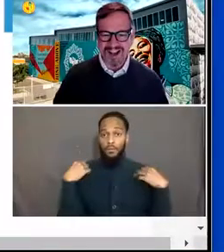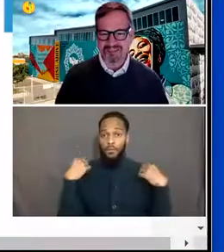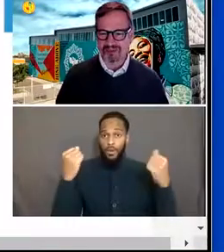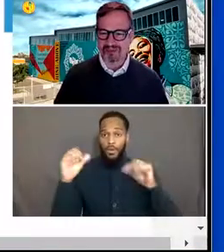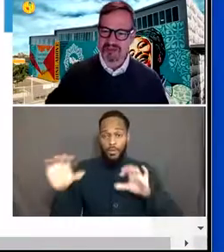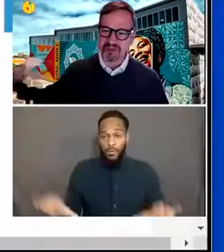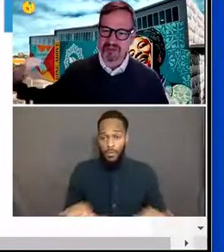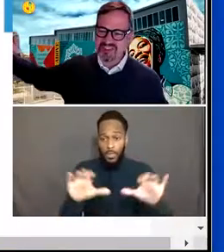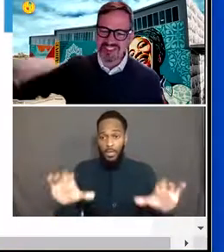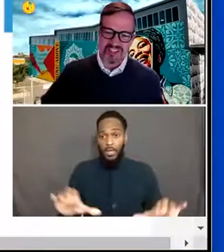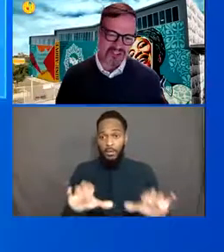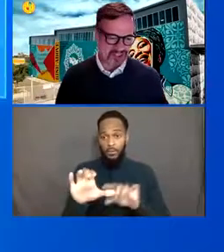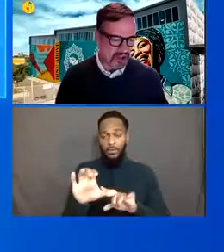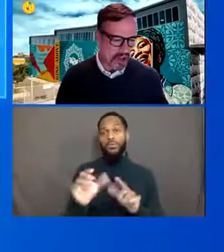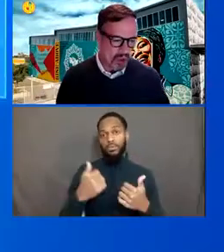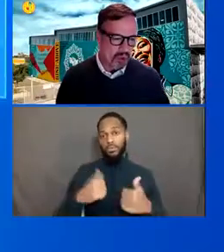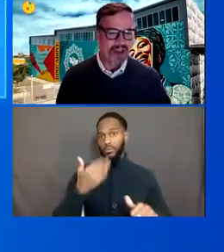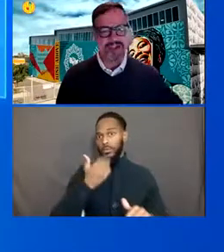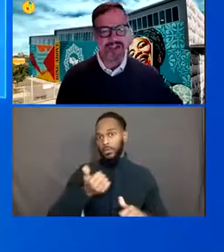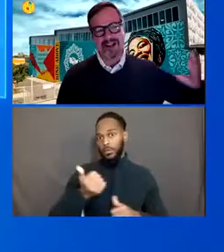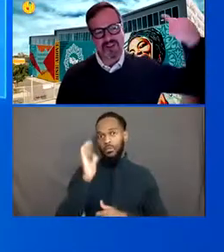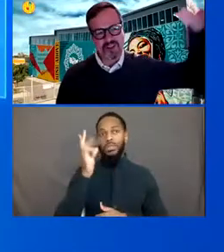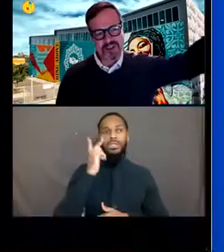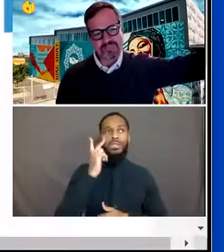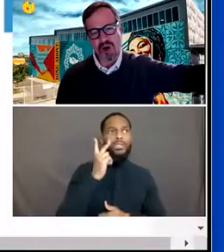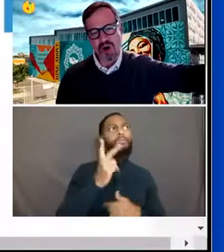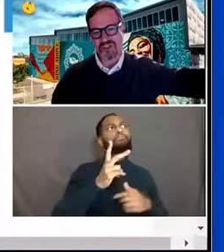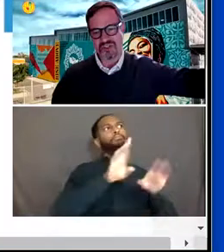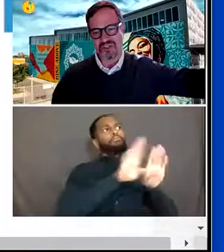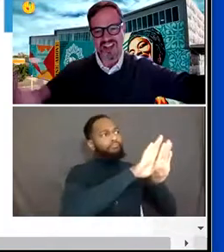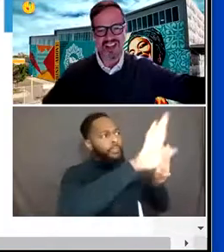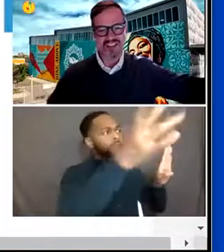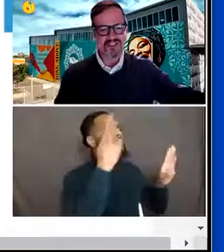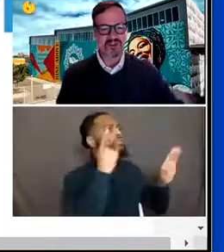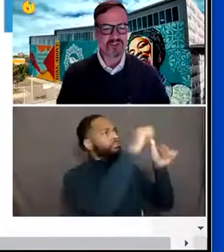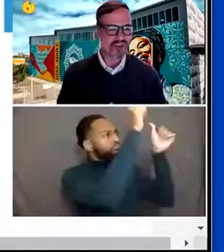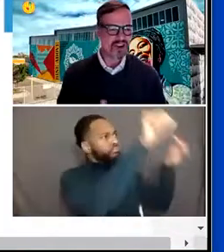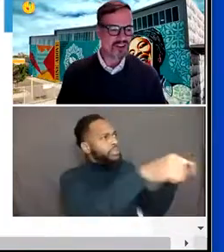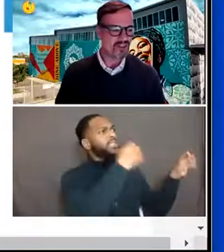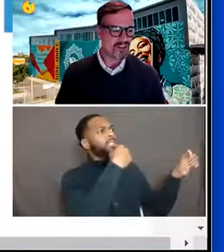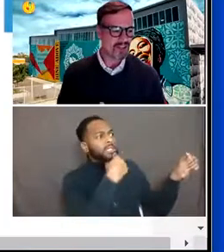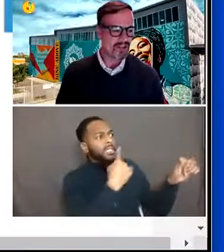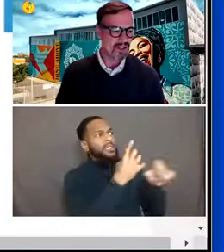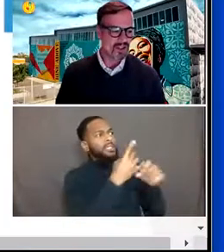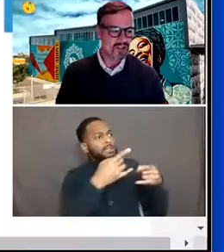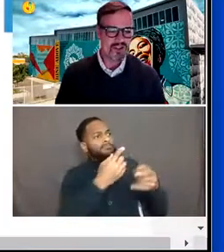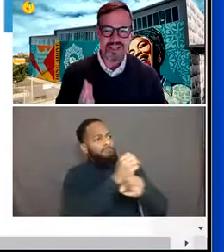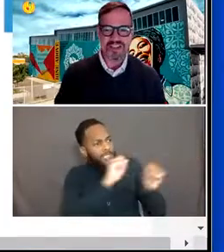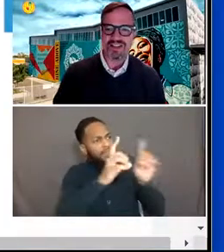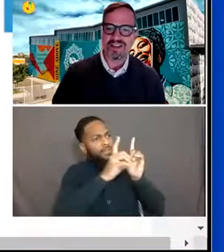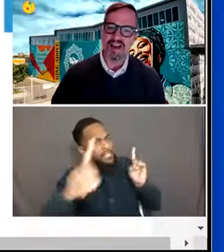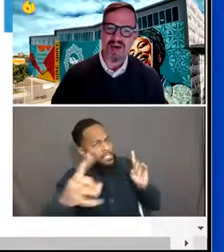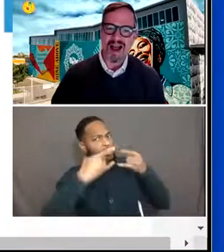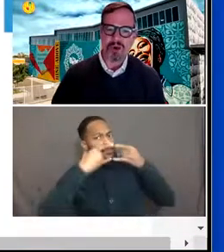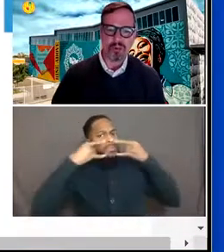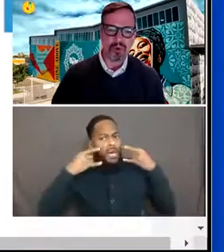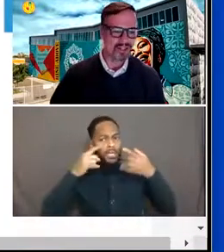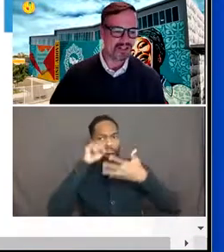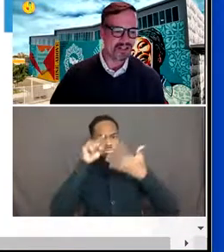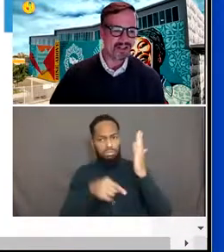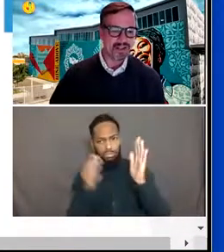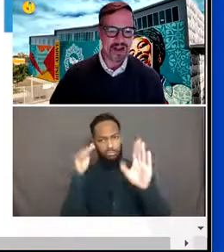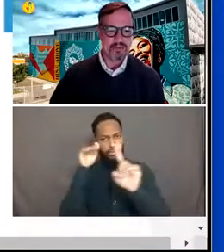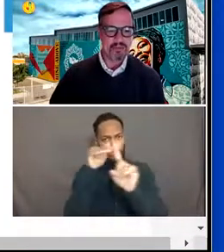as possible. This will be stickers in the hallway. This will be posters, signs as folks are entering. So as we get to that